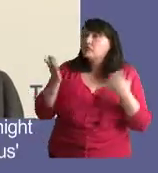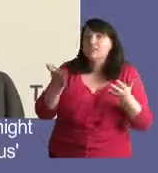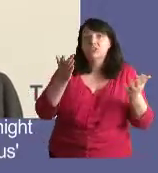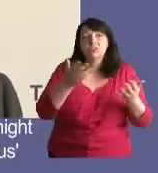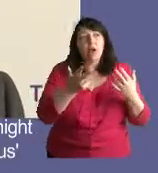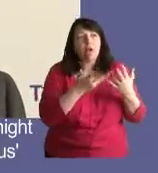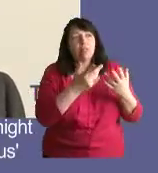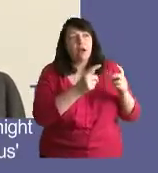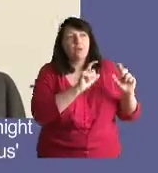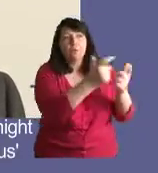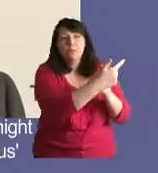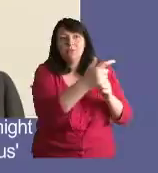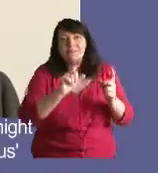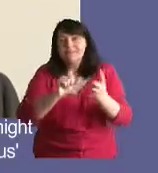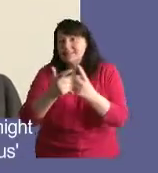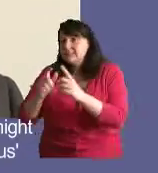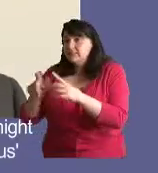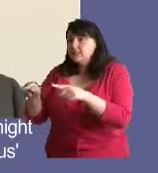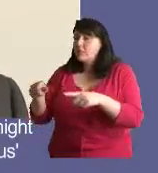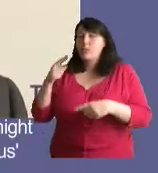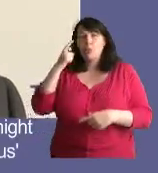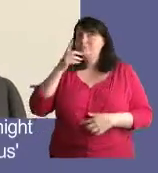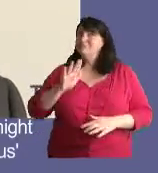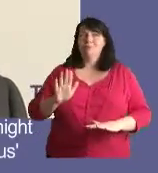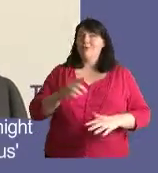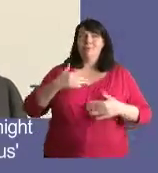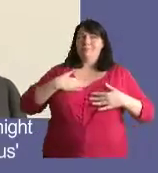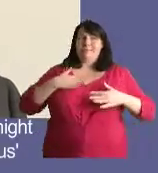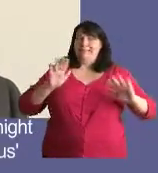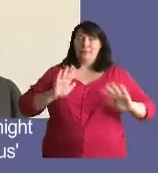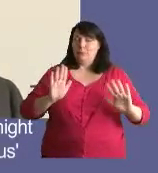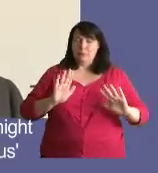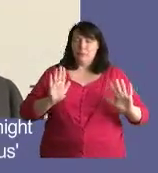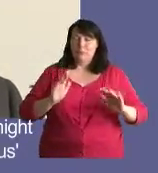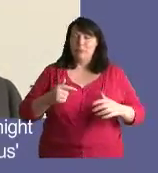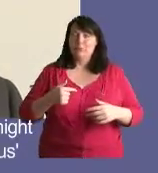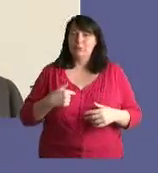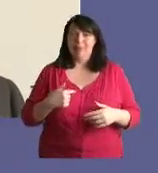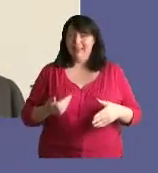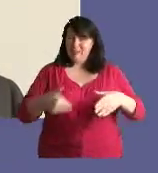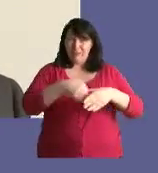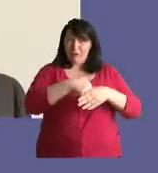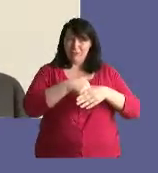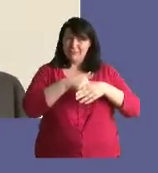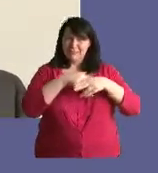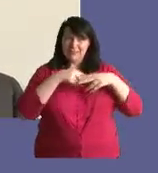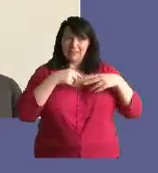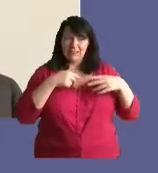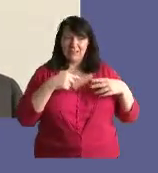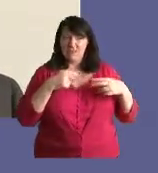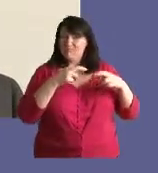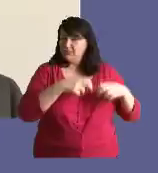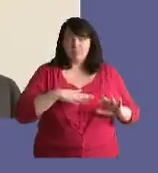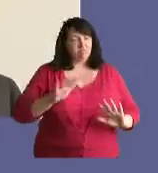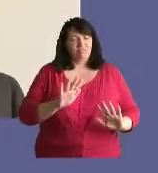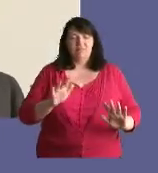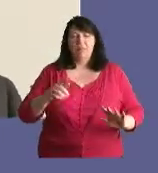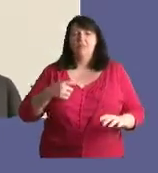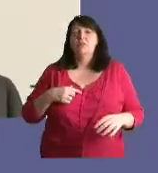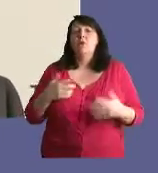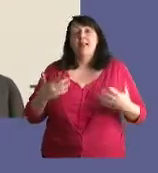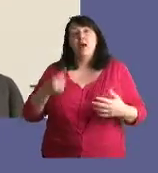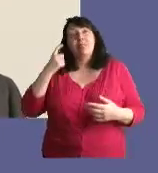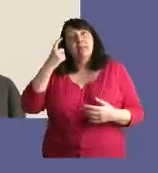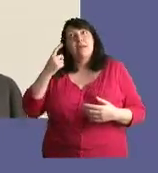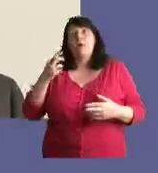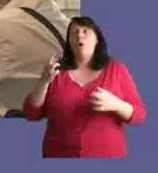other communities who might have thought, research, not for me, not for us, to become engaged and to